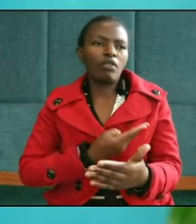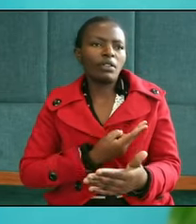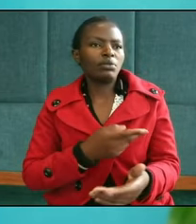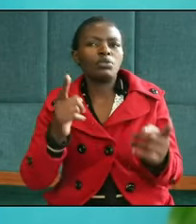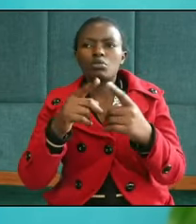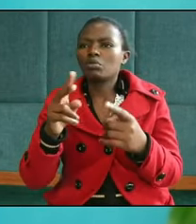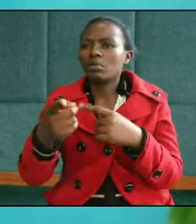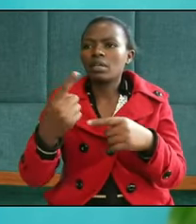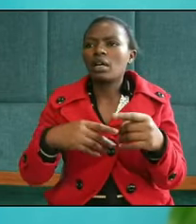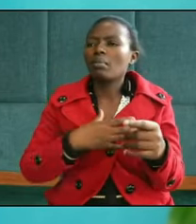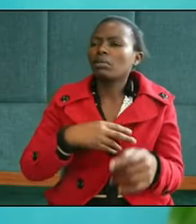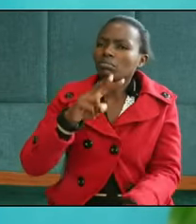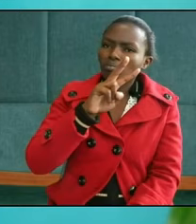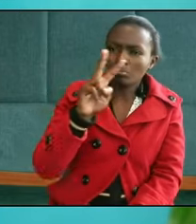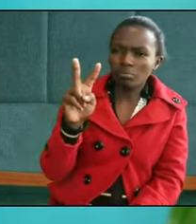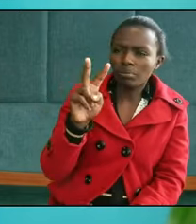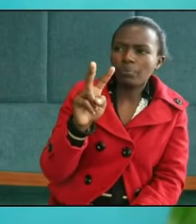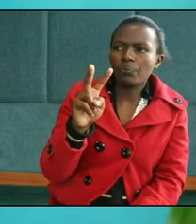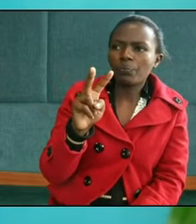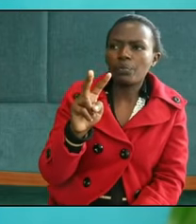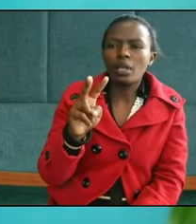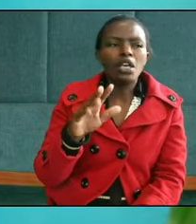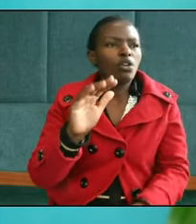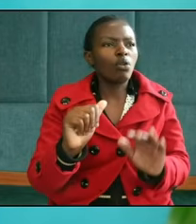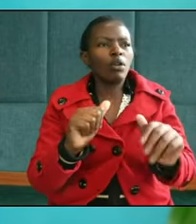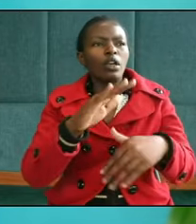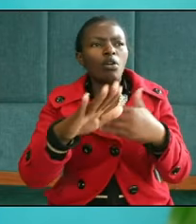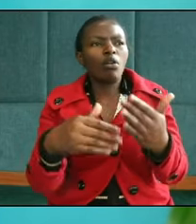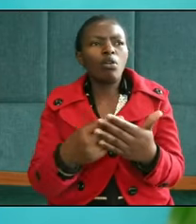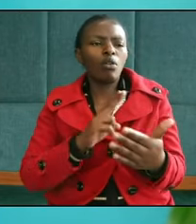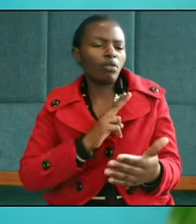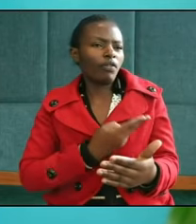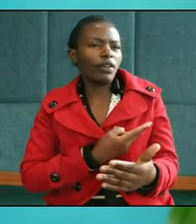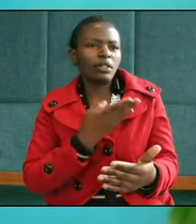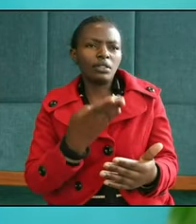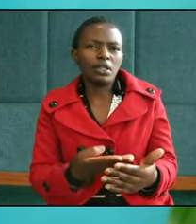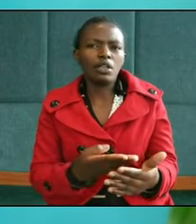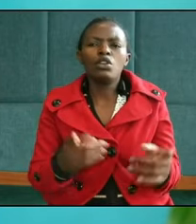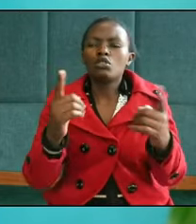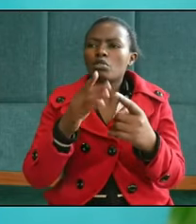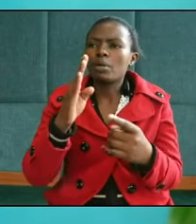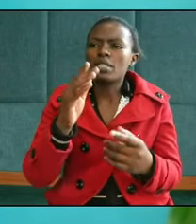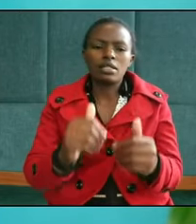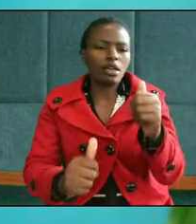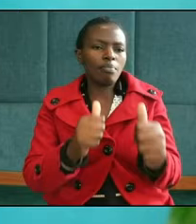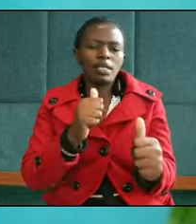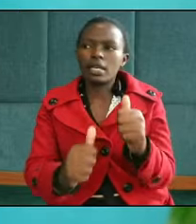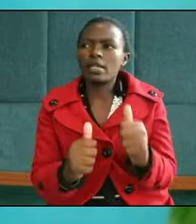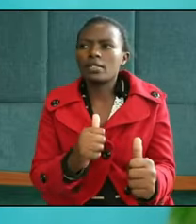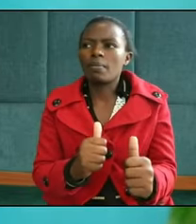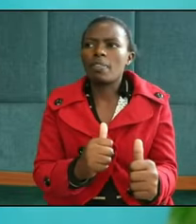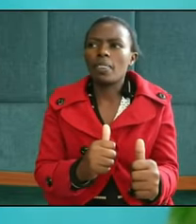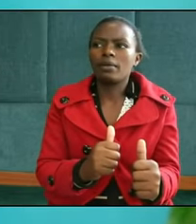witnesses. He's calling upon each of his followers to be as his ambassadors. He's